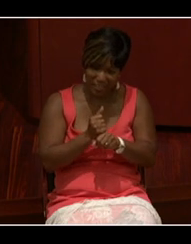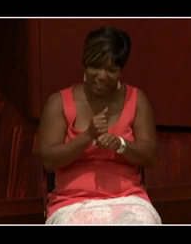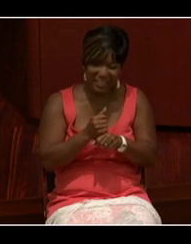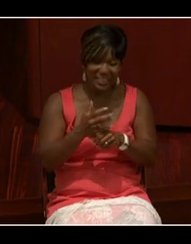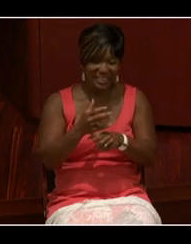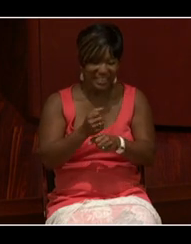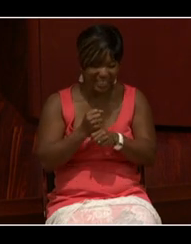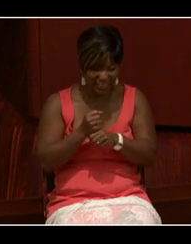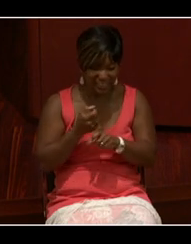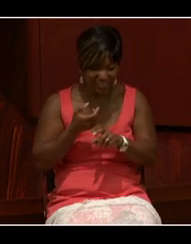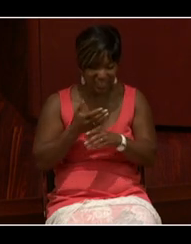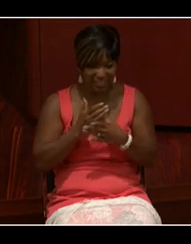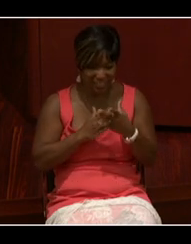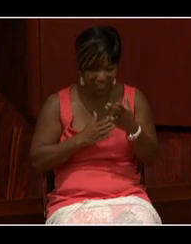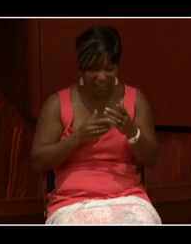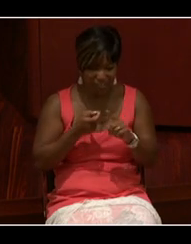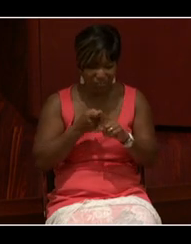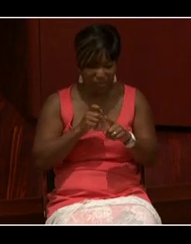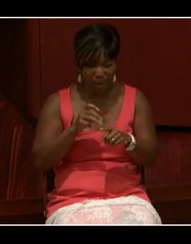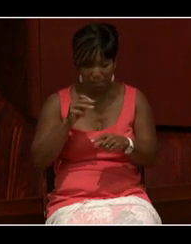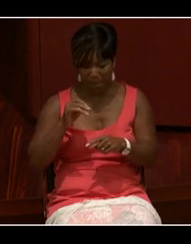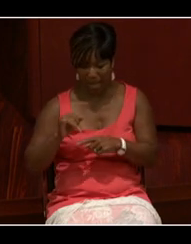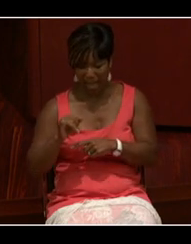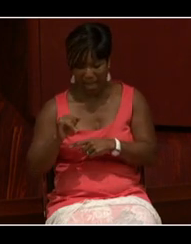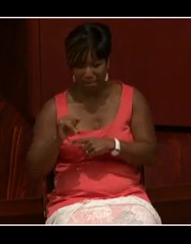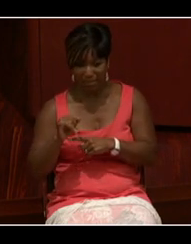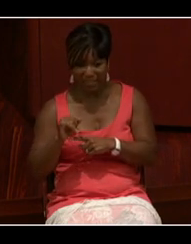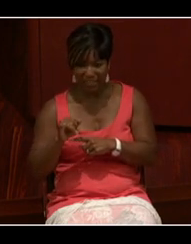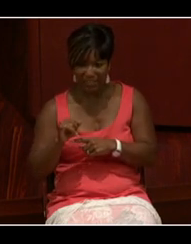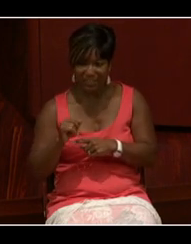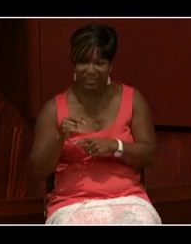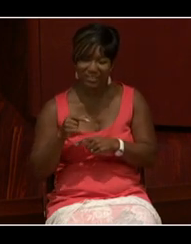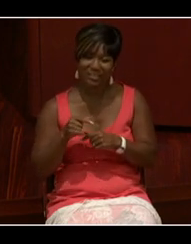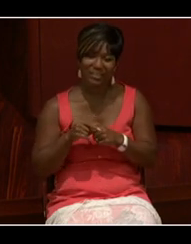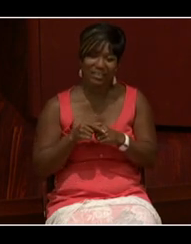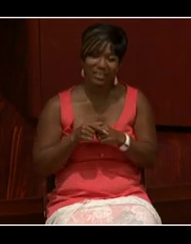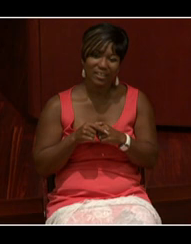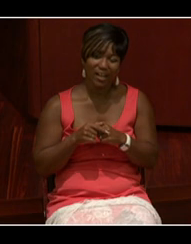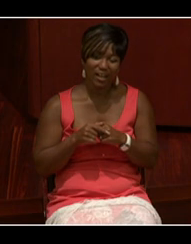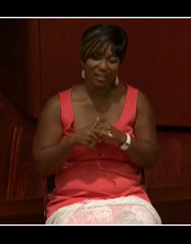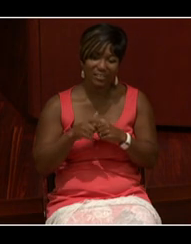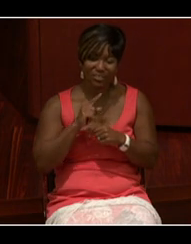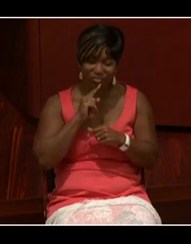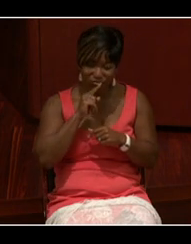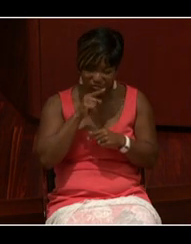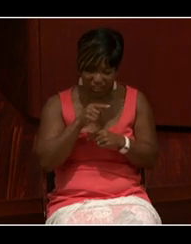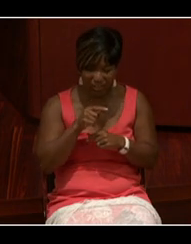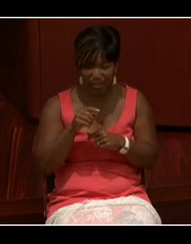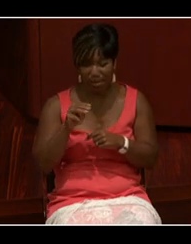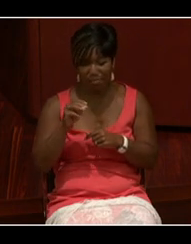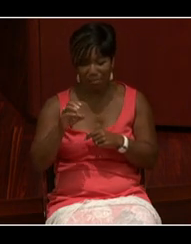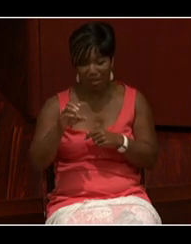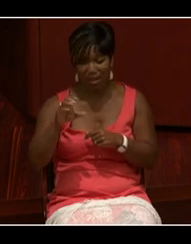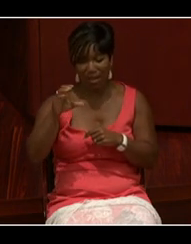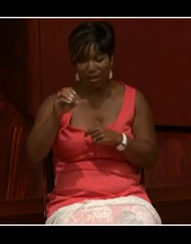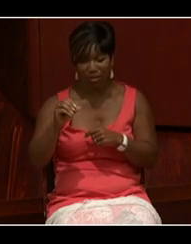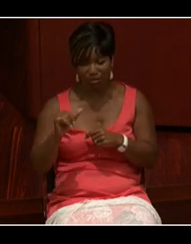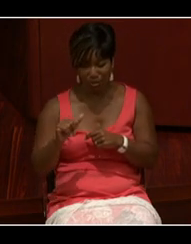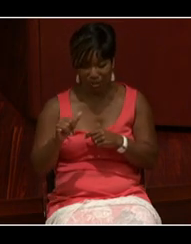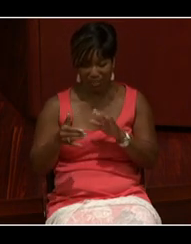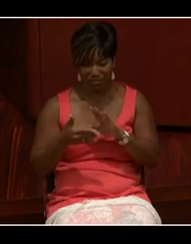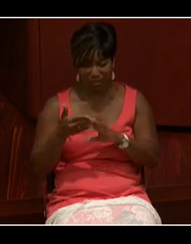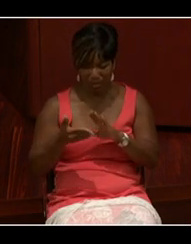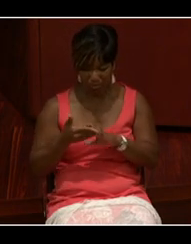Miami, from the real McCoy, you know, the famous figure, the bootlegger McCoy, who was operating. He was